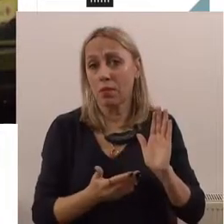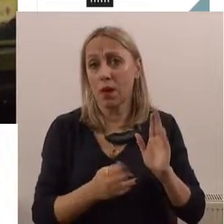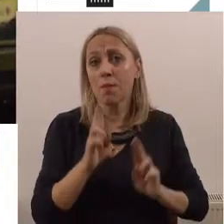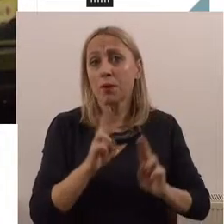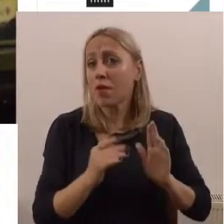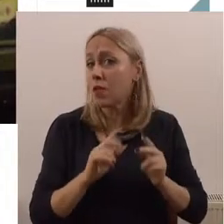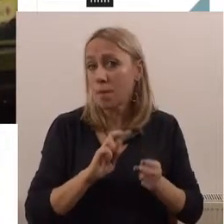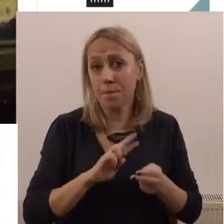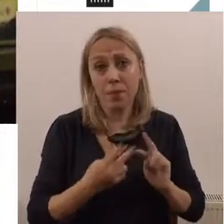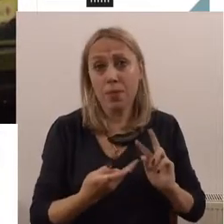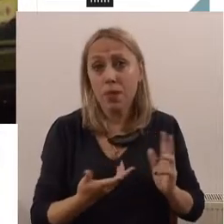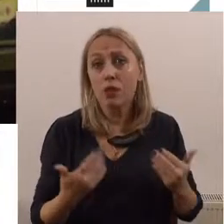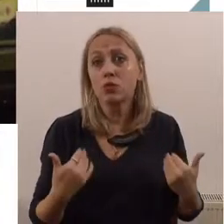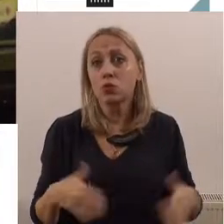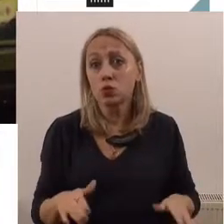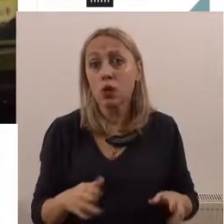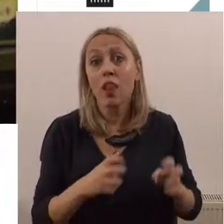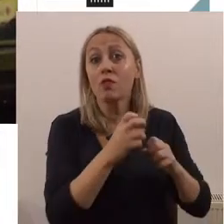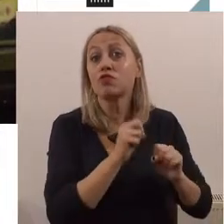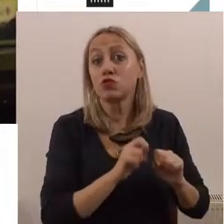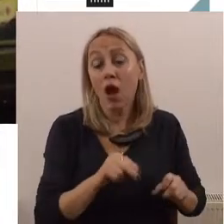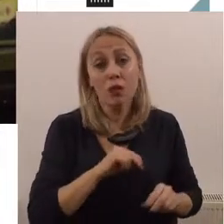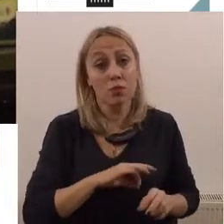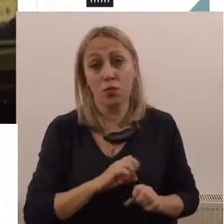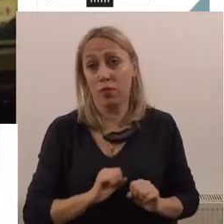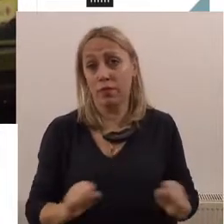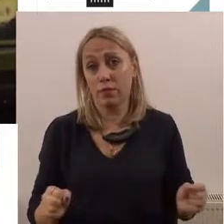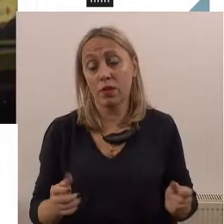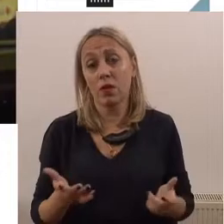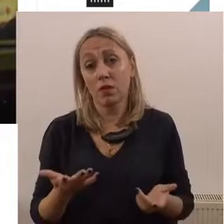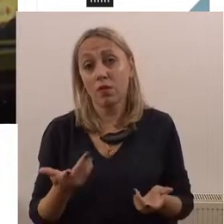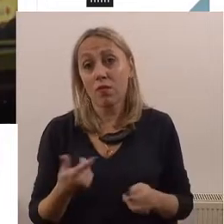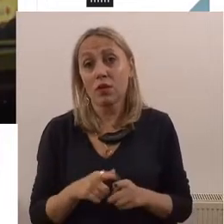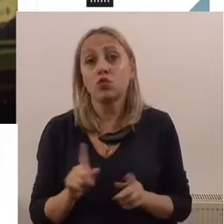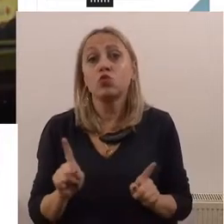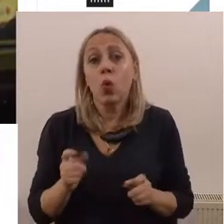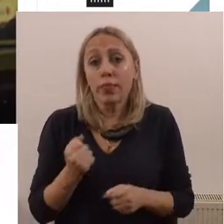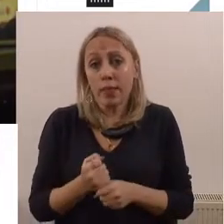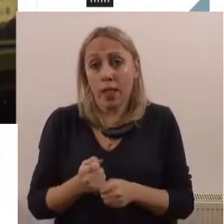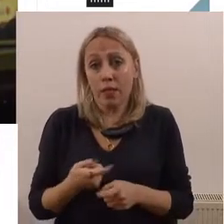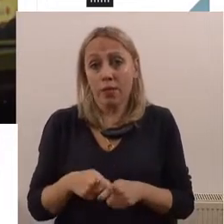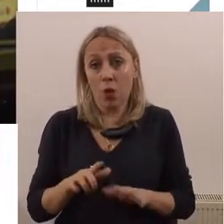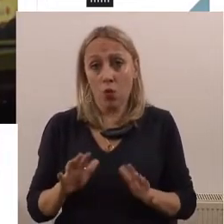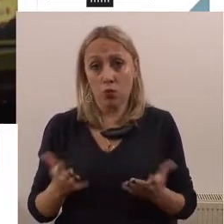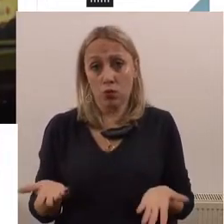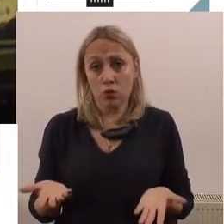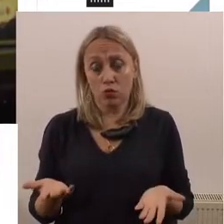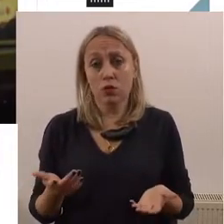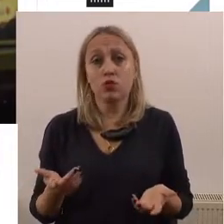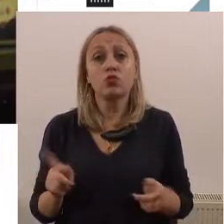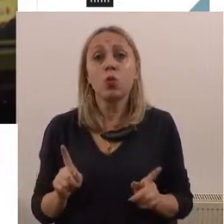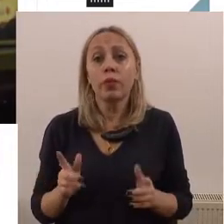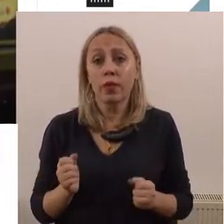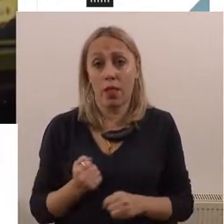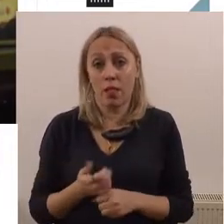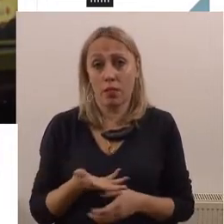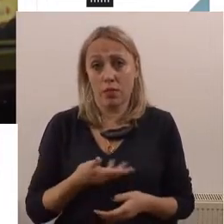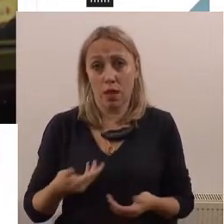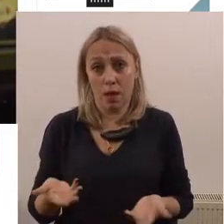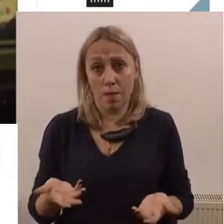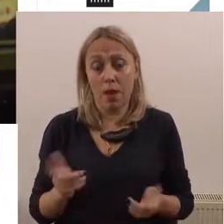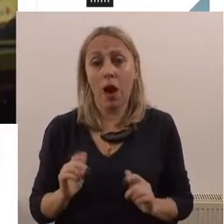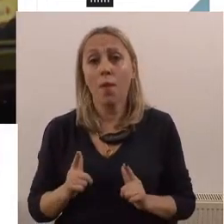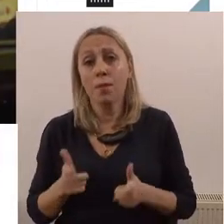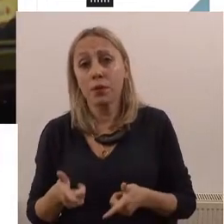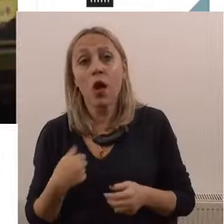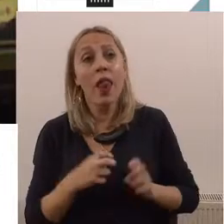per the new regulations on fire security. So, and I often come across questions from my colleagues, what to do in